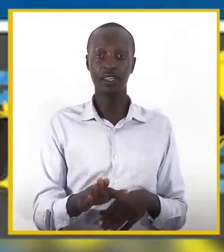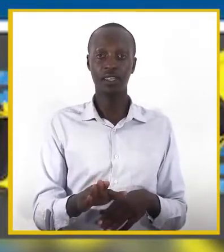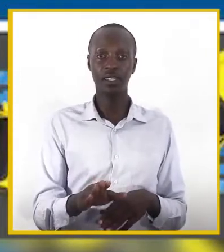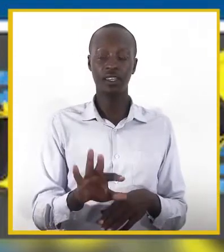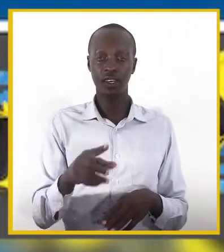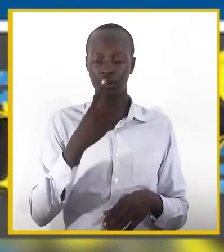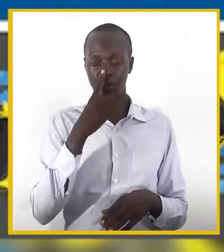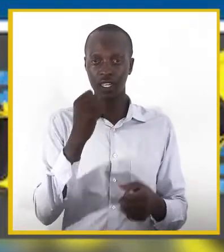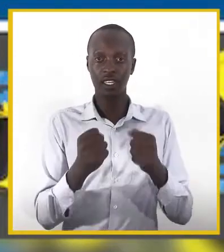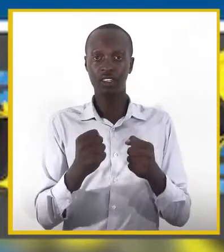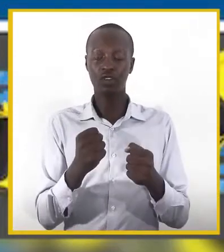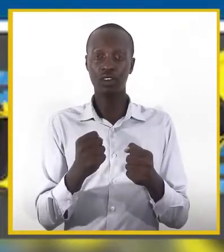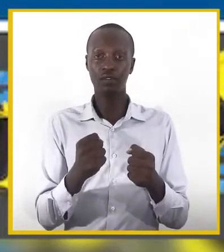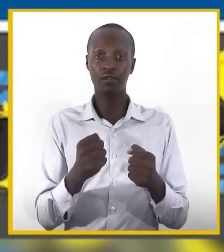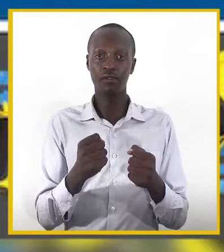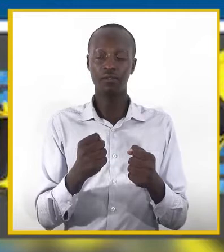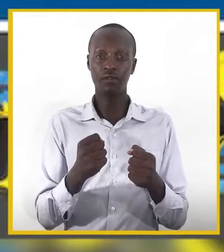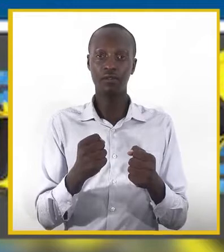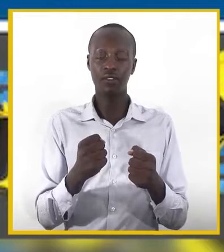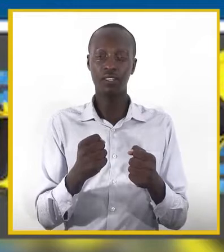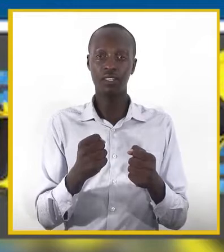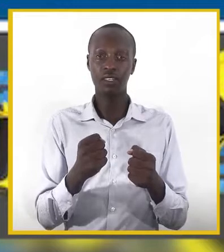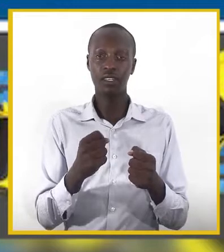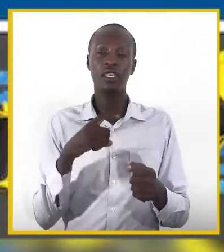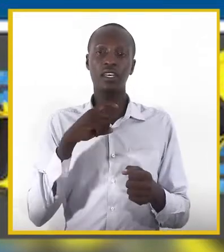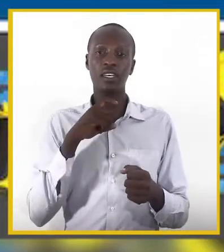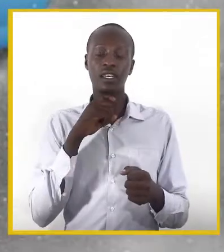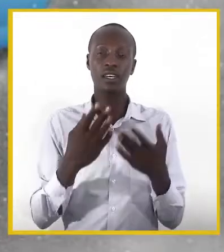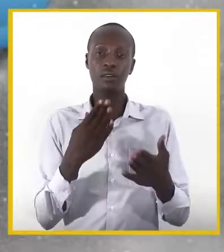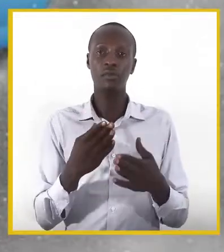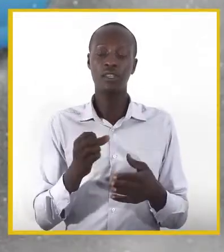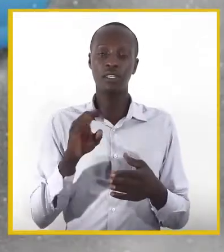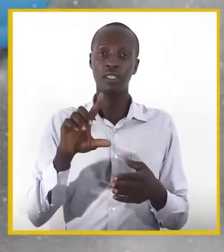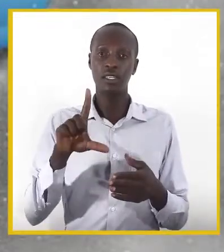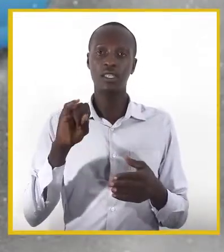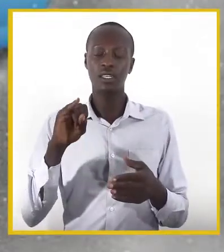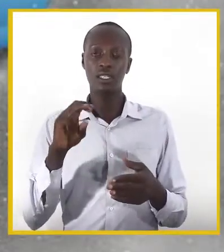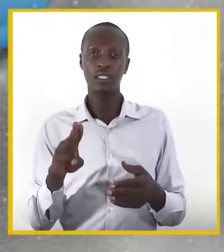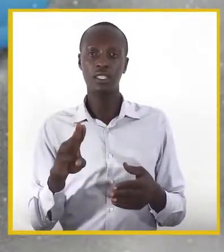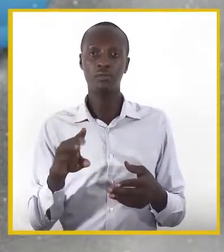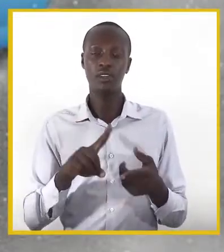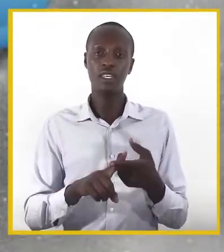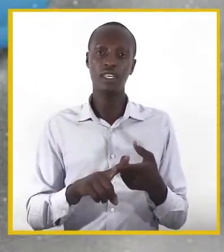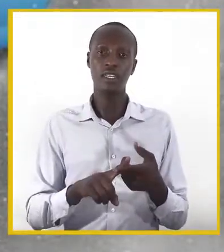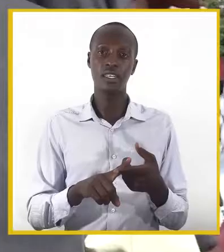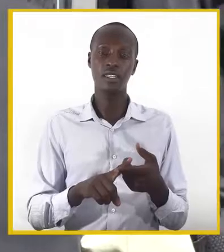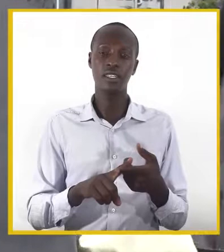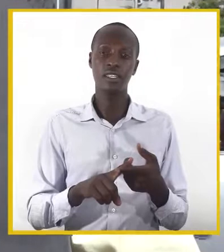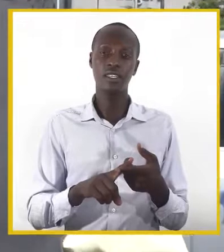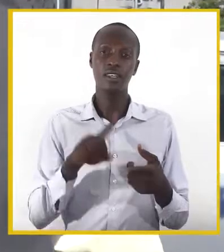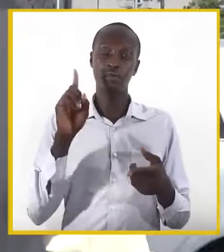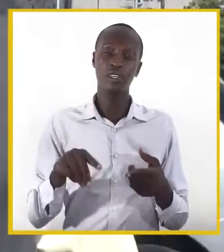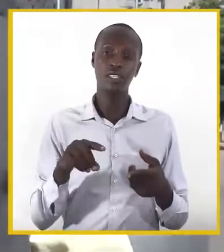that you are not actually gripping the surface of the road. You are just skidding on water. So let's make sure we have